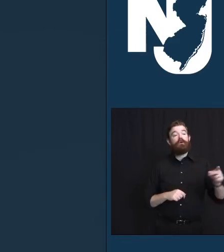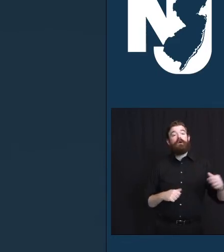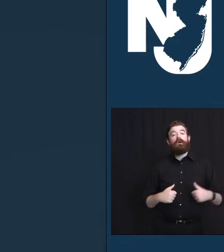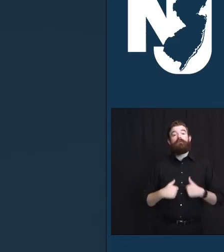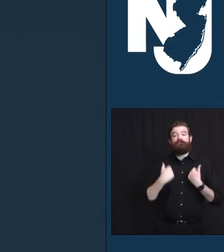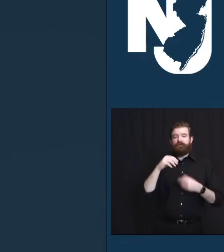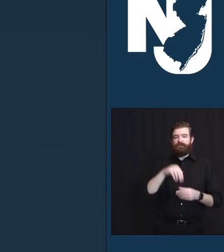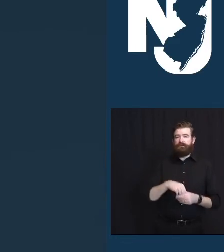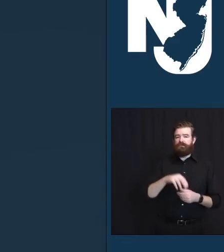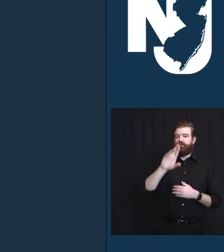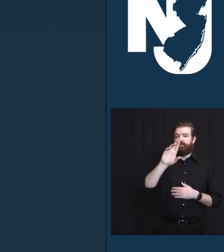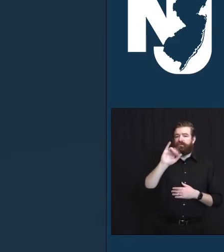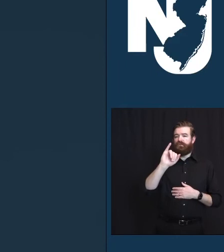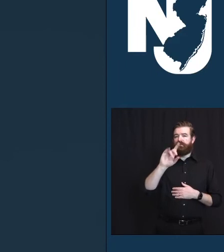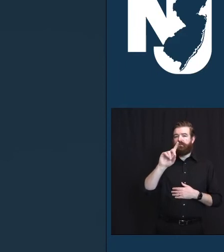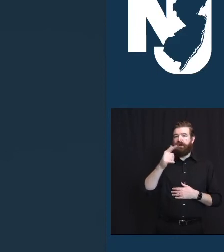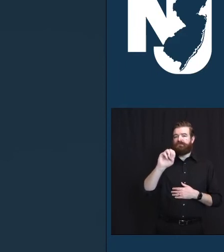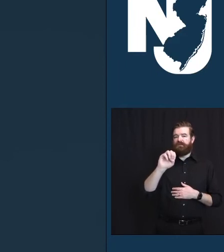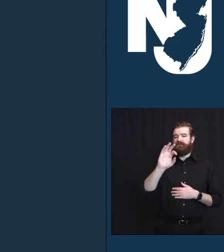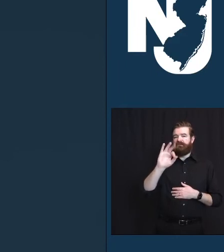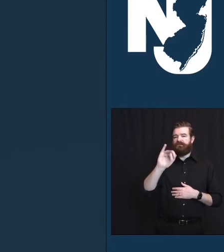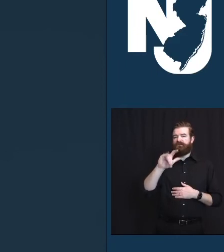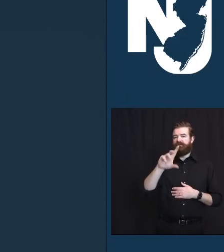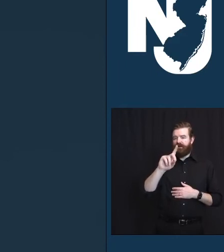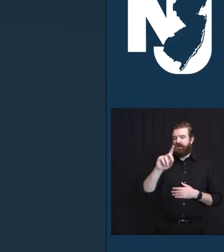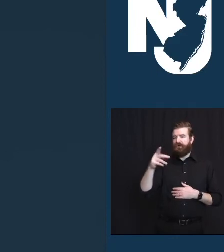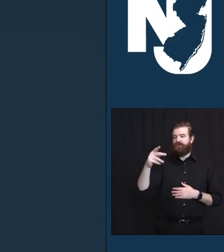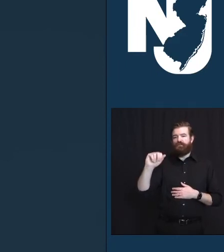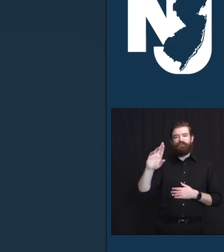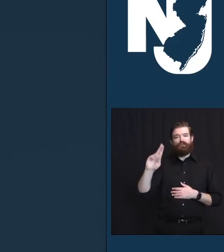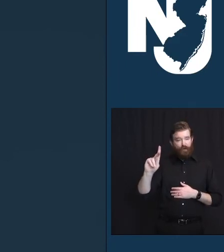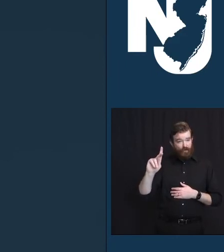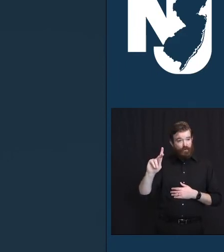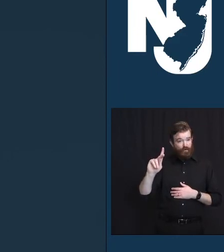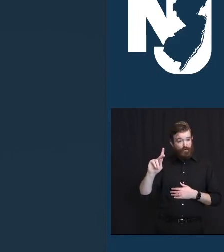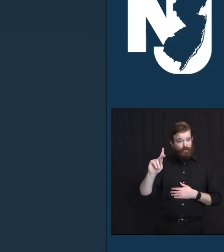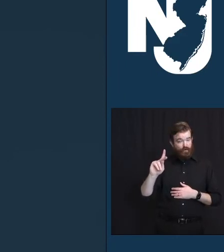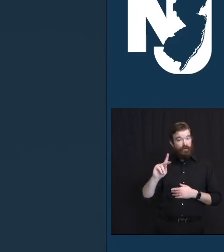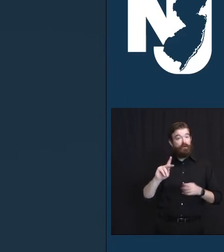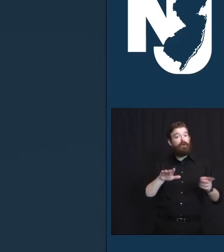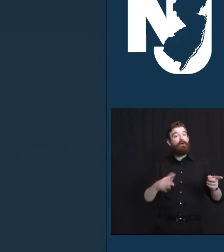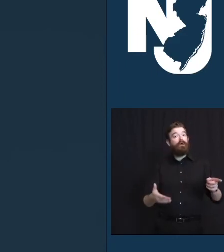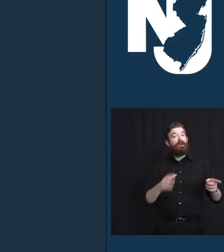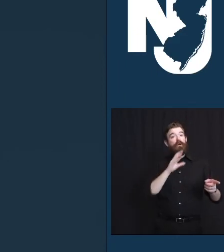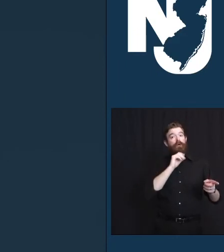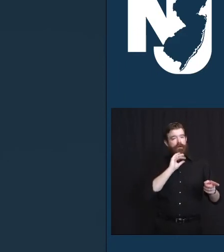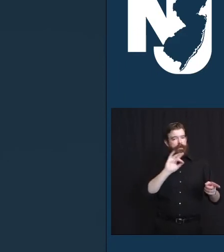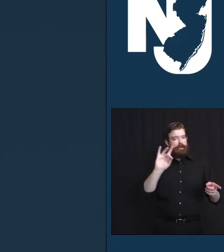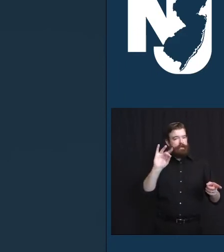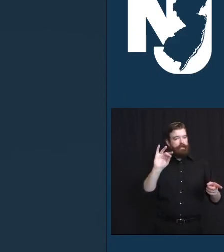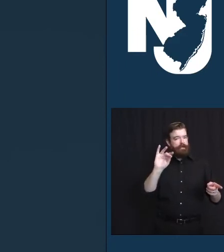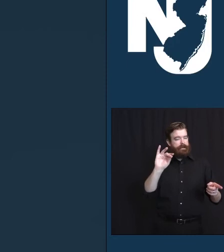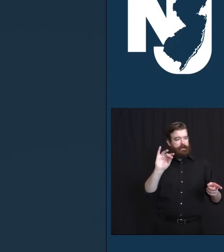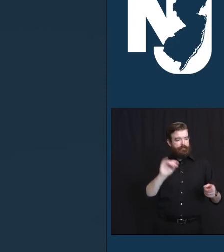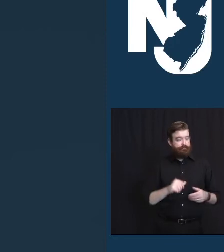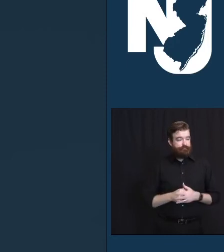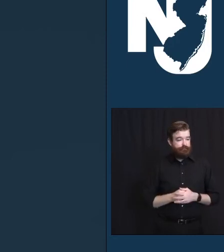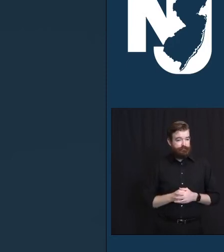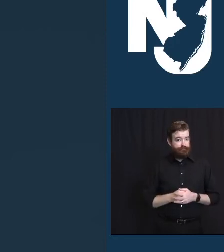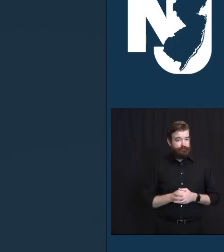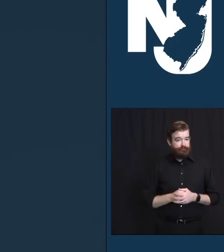when COVID-19 took him away last month. For 23 years, James was a proud member of the NJ